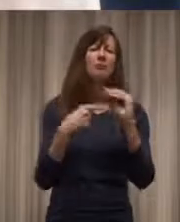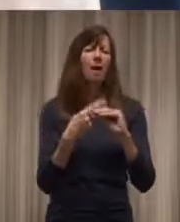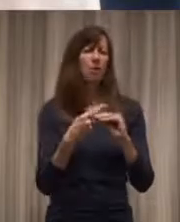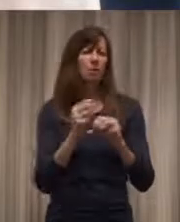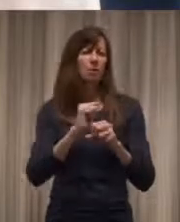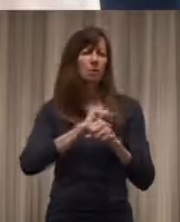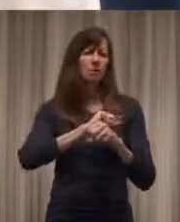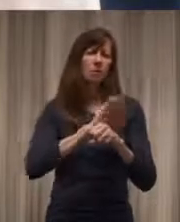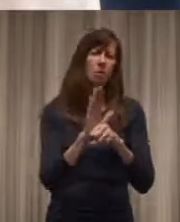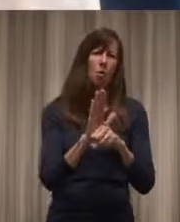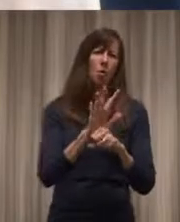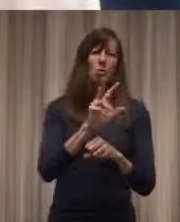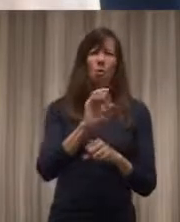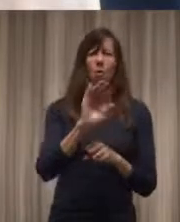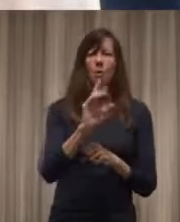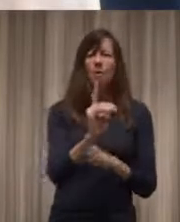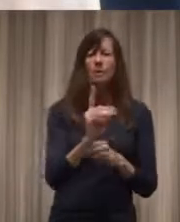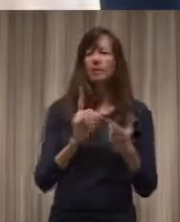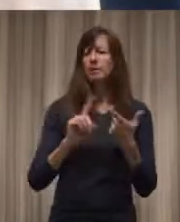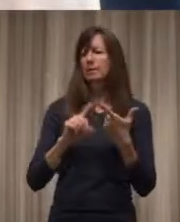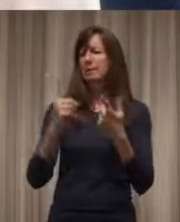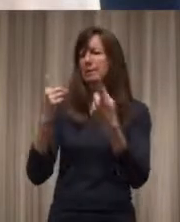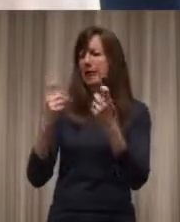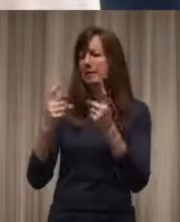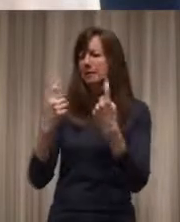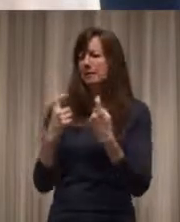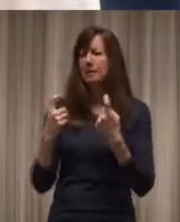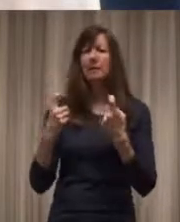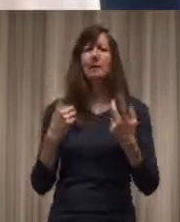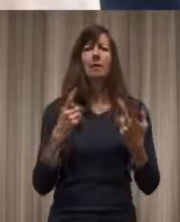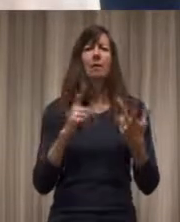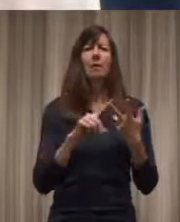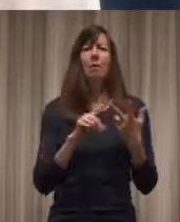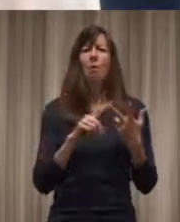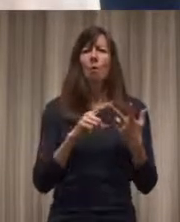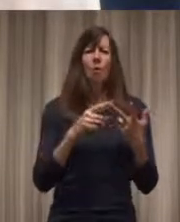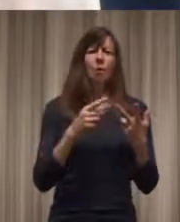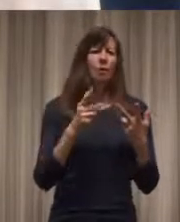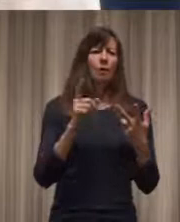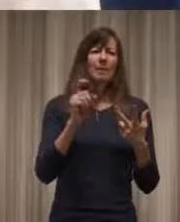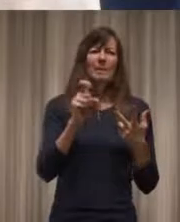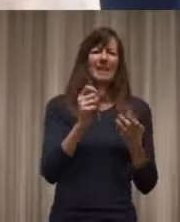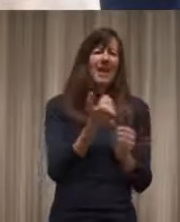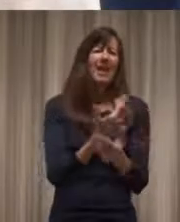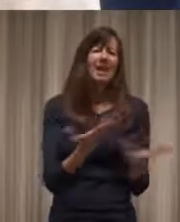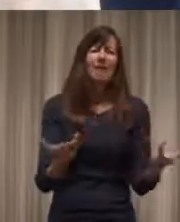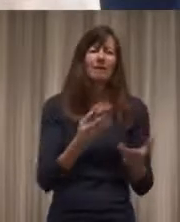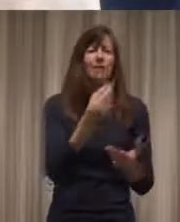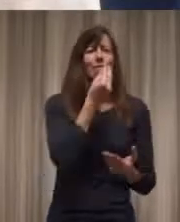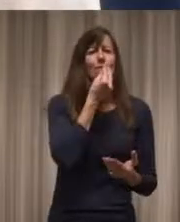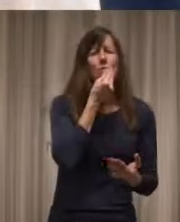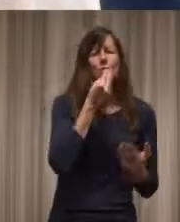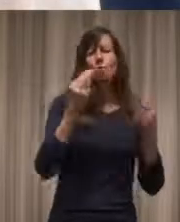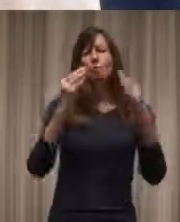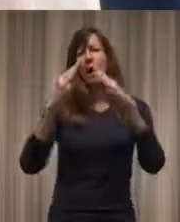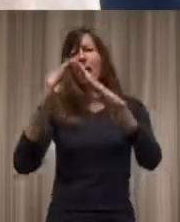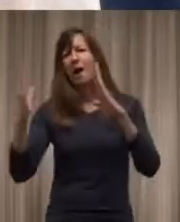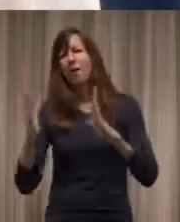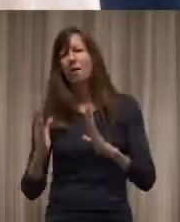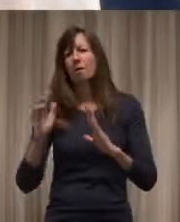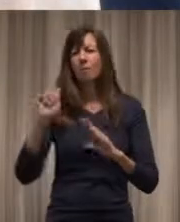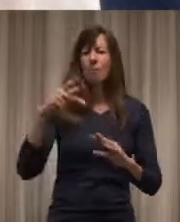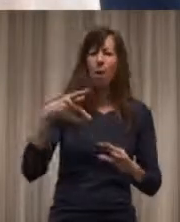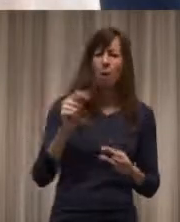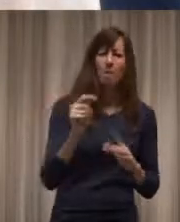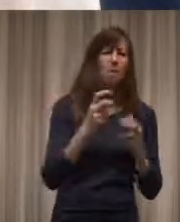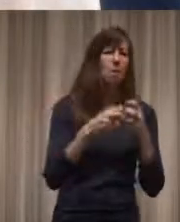of critical needs to make sure you and your family are taken care of, from food to housing to anything else, please call our